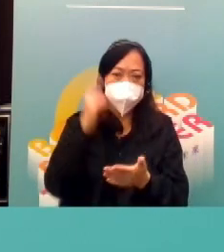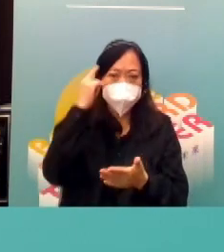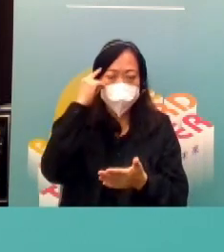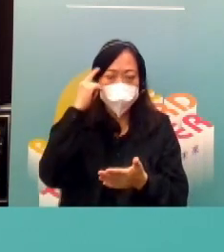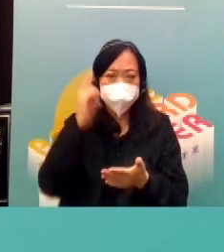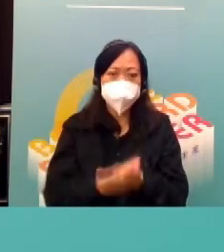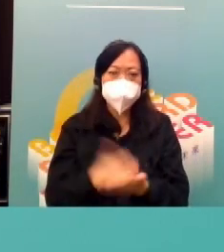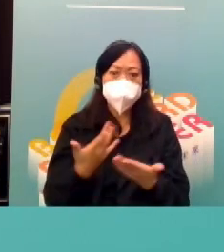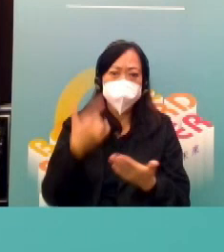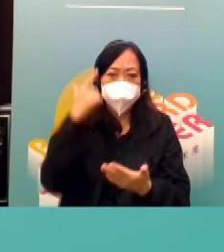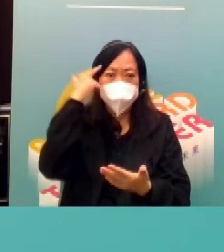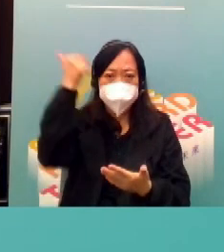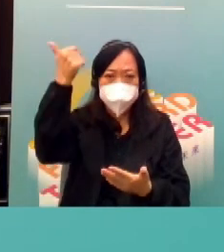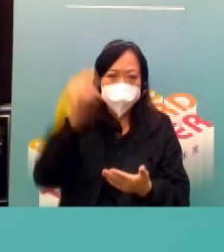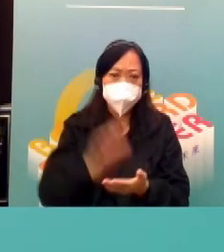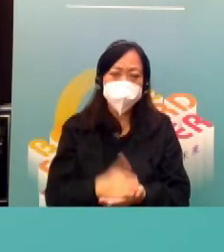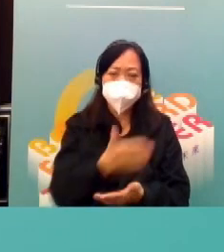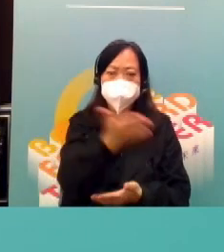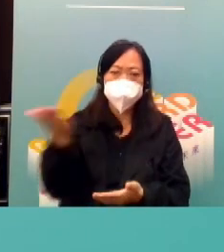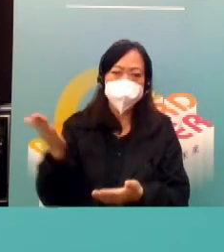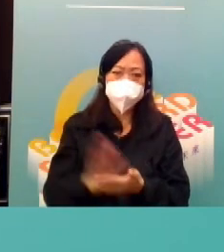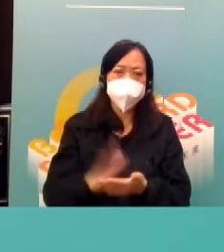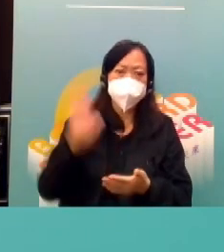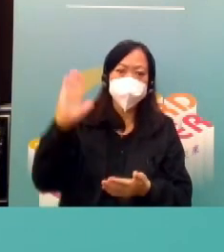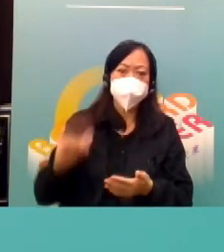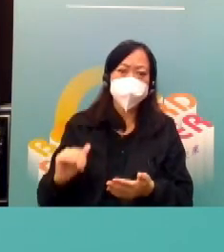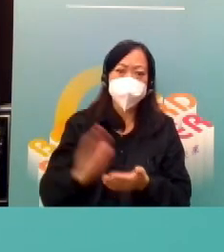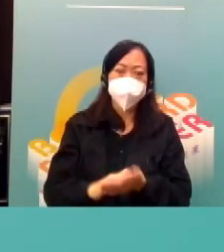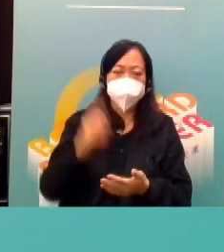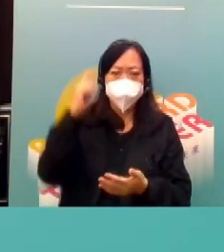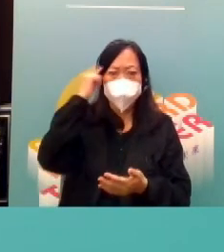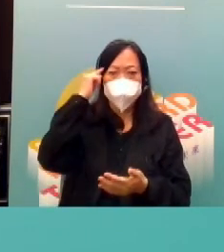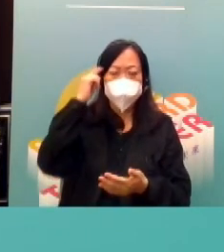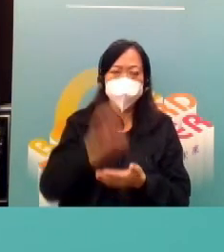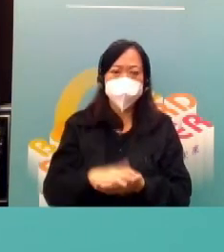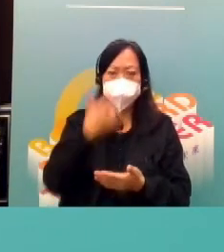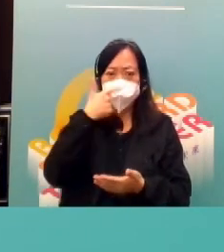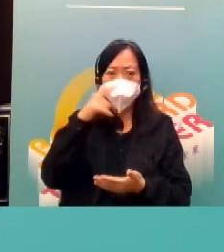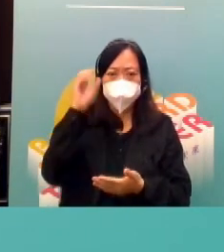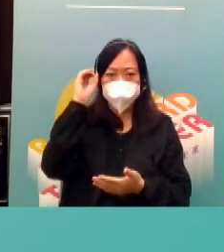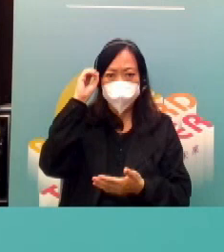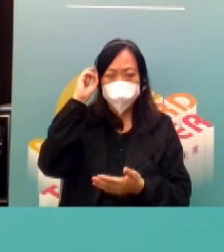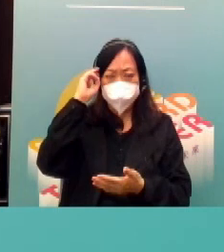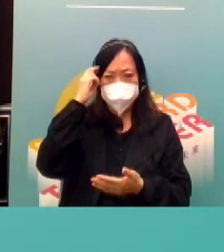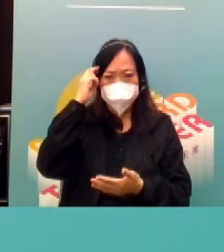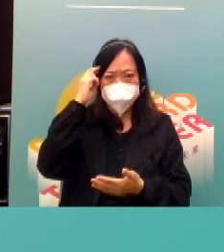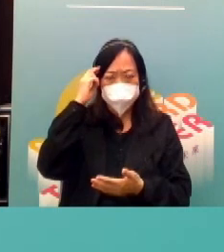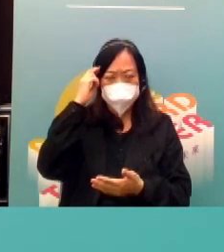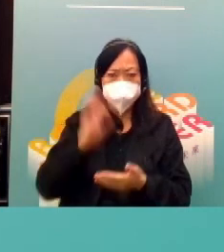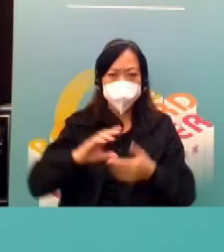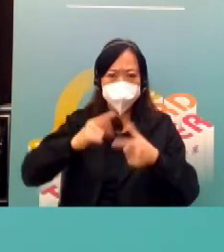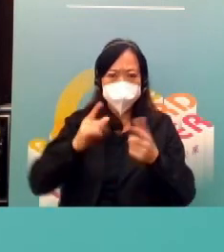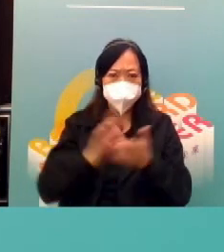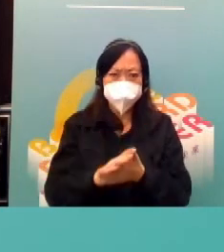keep thinking about new things and don't just think that if you go back to the office and do the things